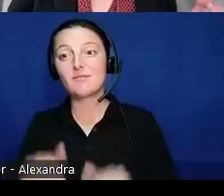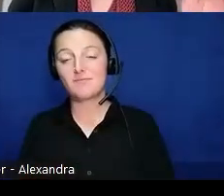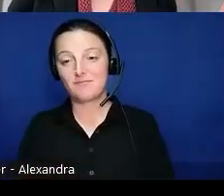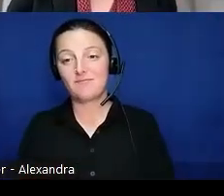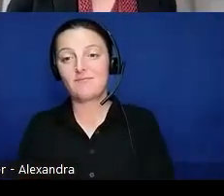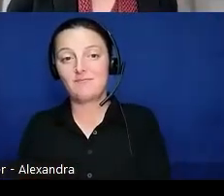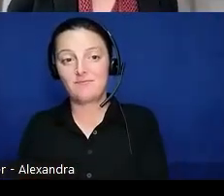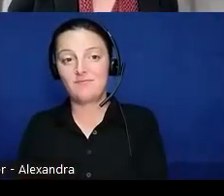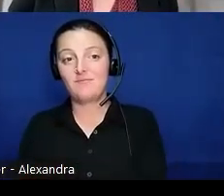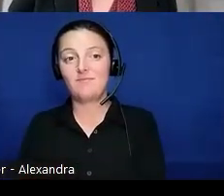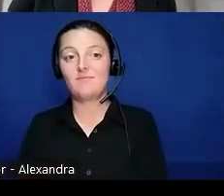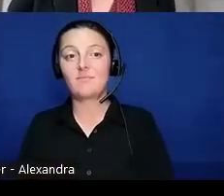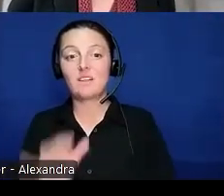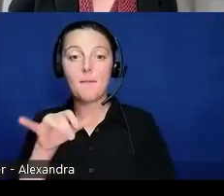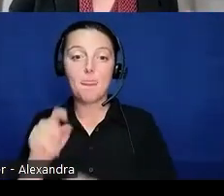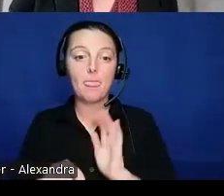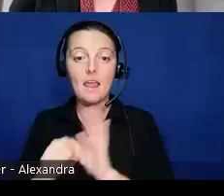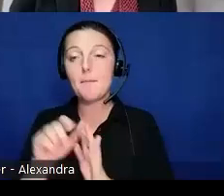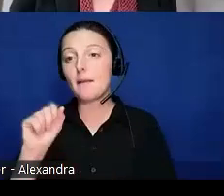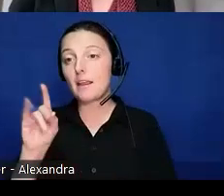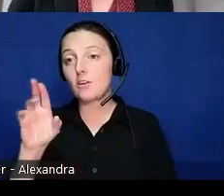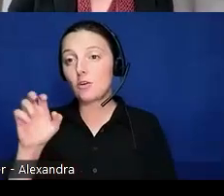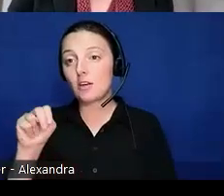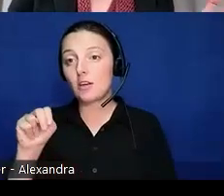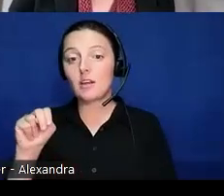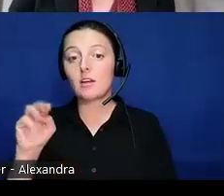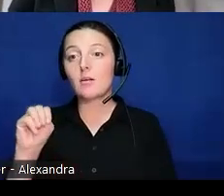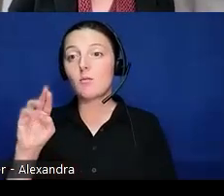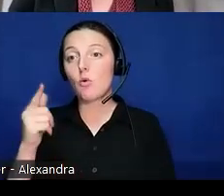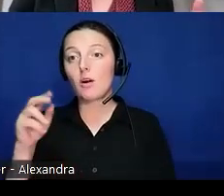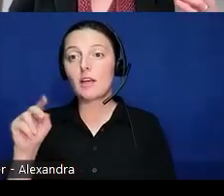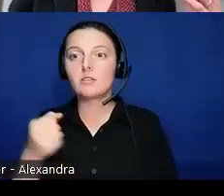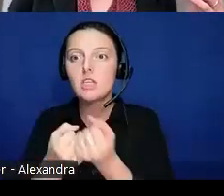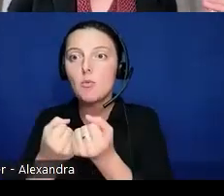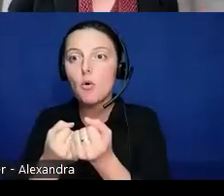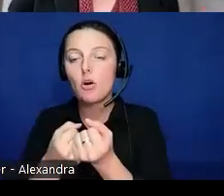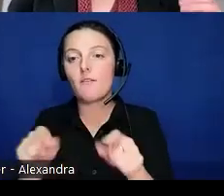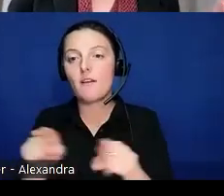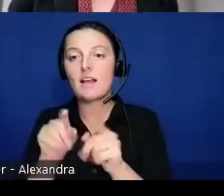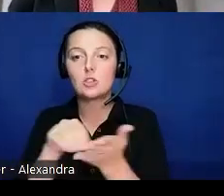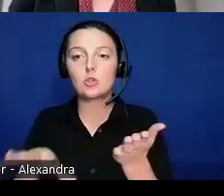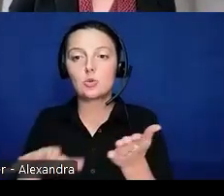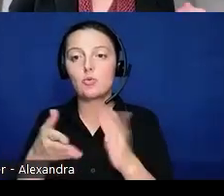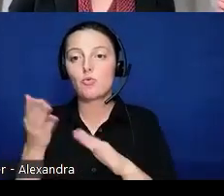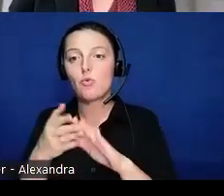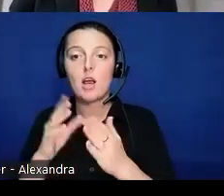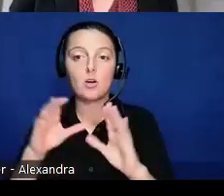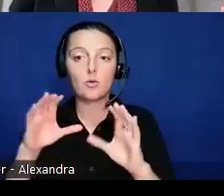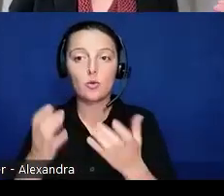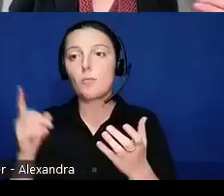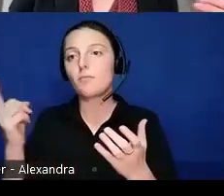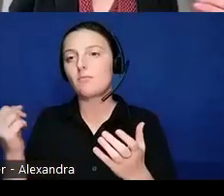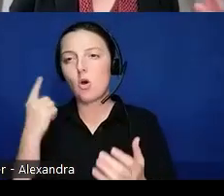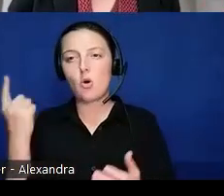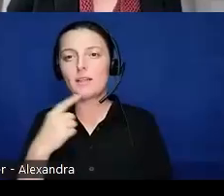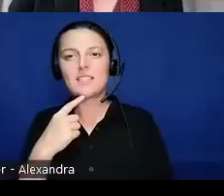was just so supportive of us as a student-run group, and was always the one to say, yes, that you can do this, and